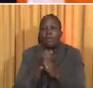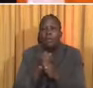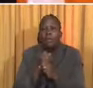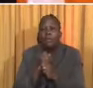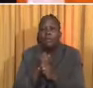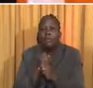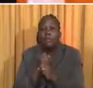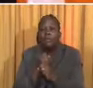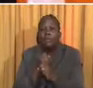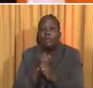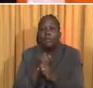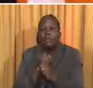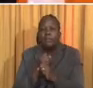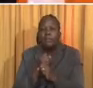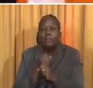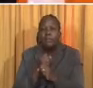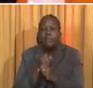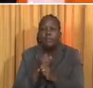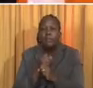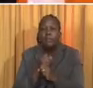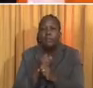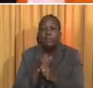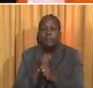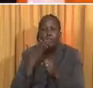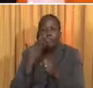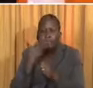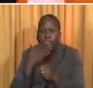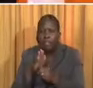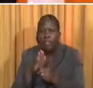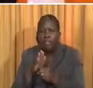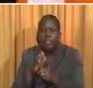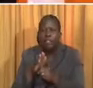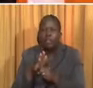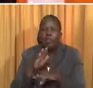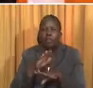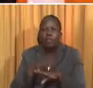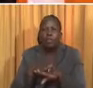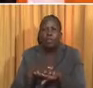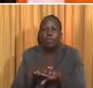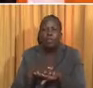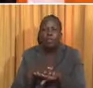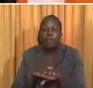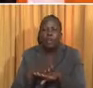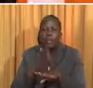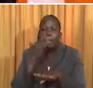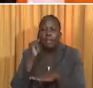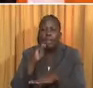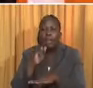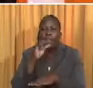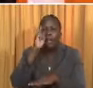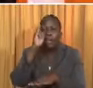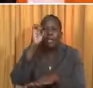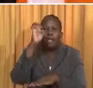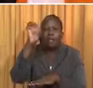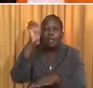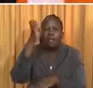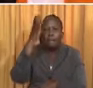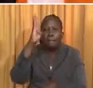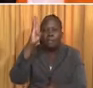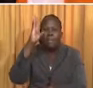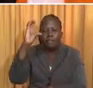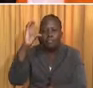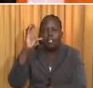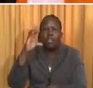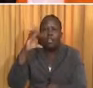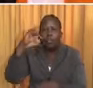the result, I would set aside the conclusion by the Court of Appeal that the IBC lacked the necessary quorum to conduct